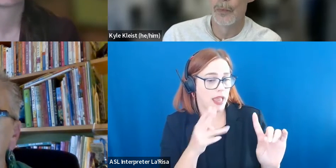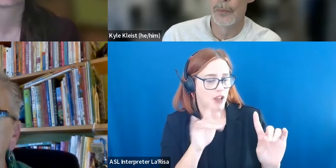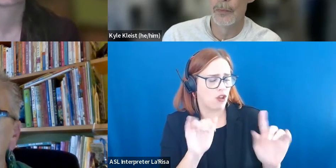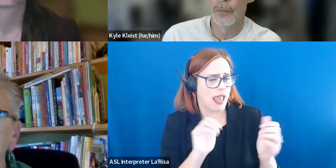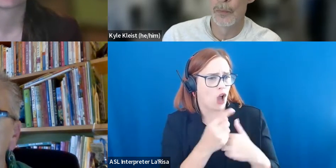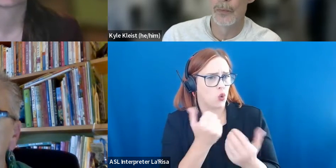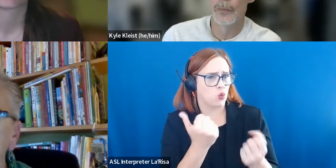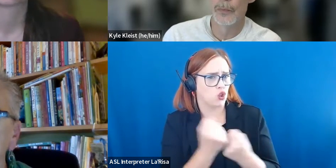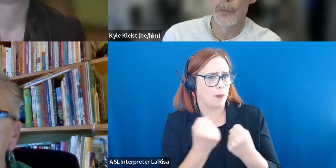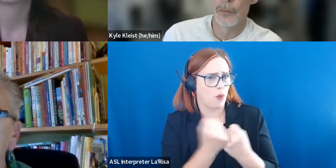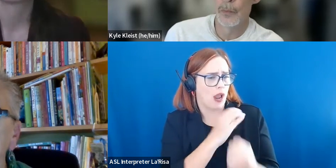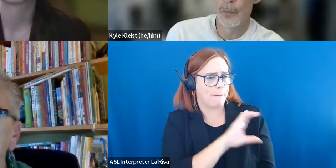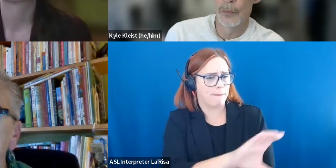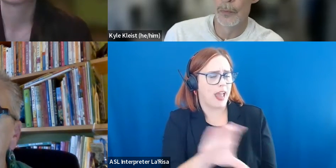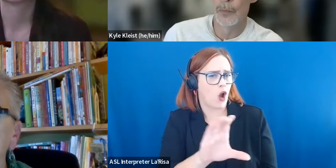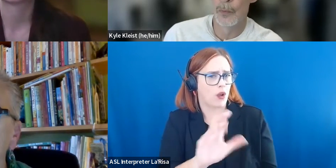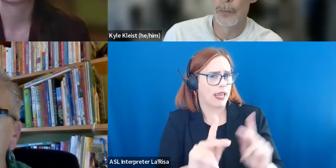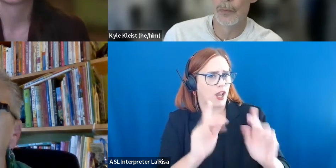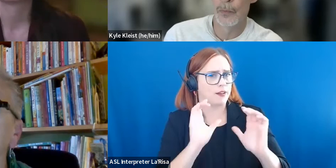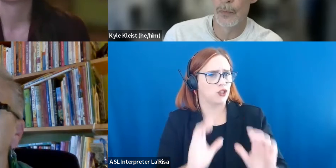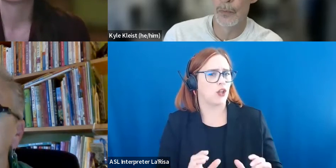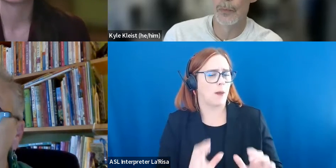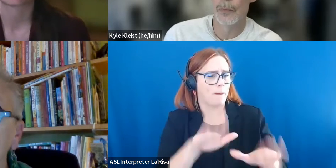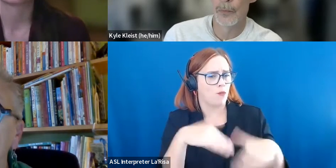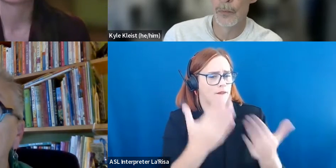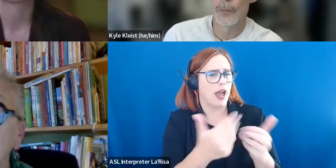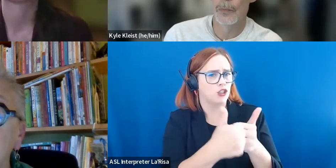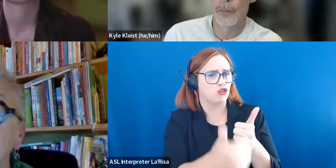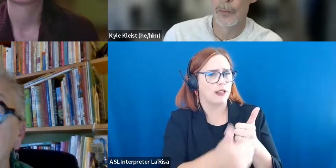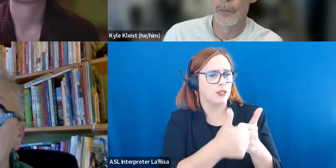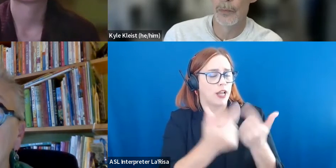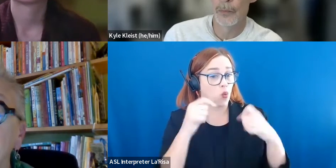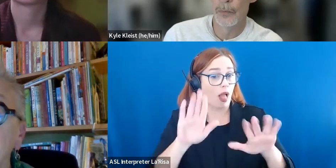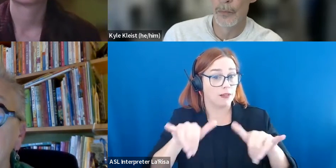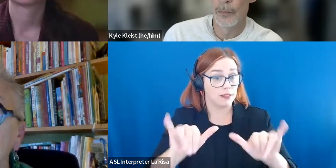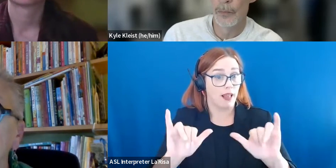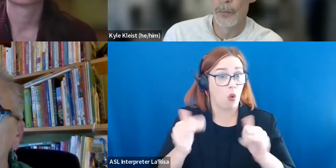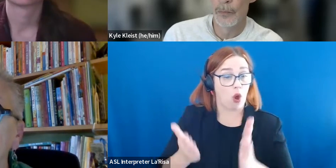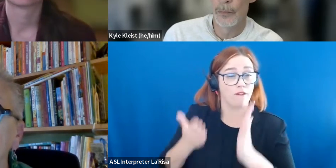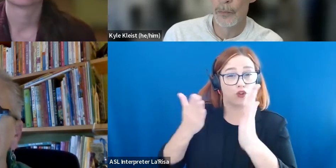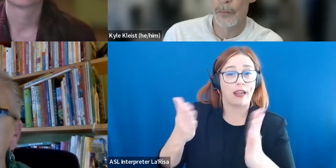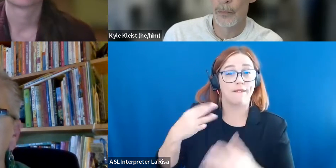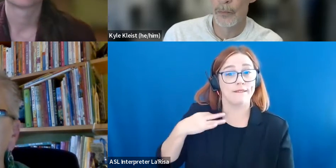to find transportation while still offering volunteer and employee drivers?